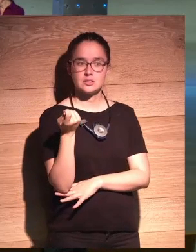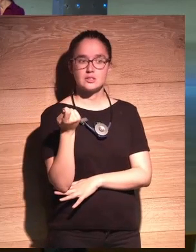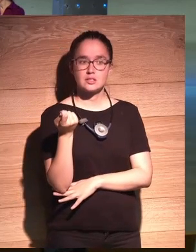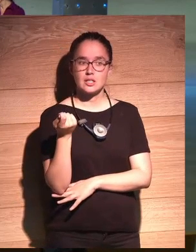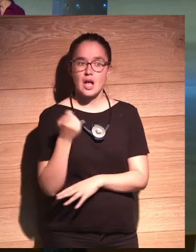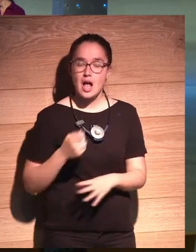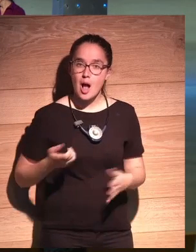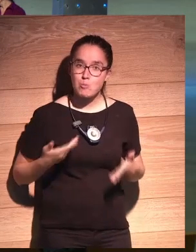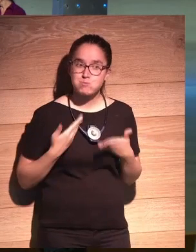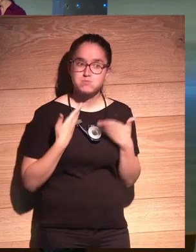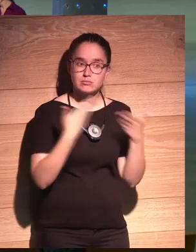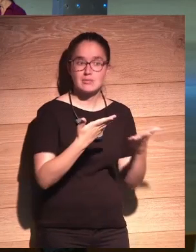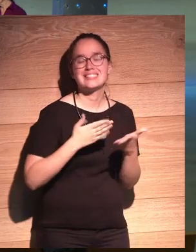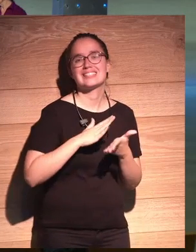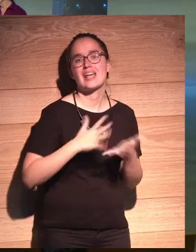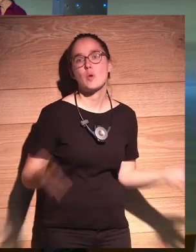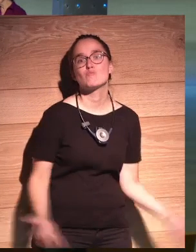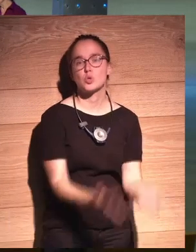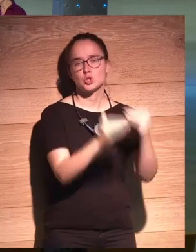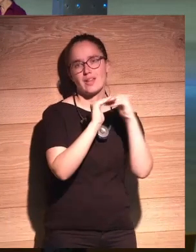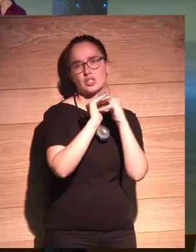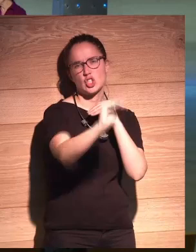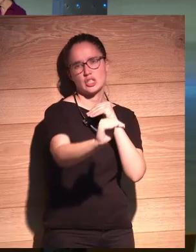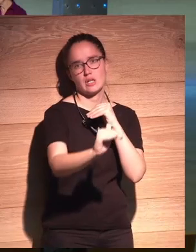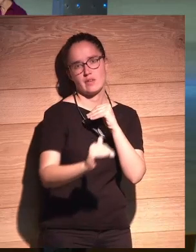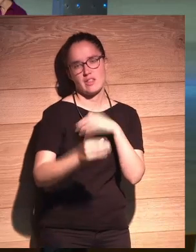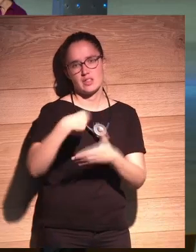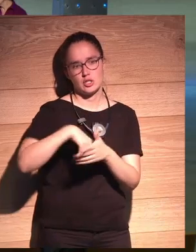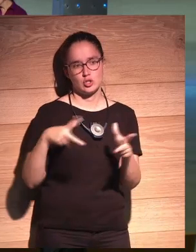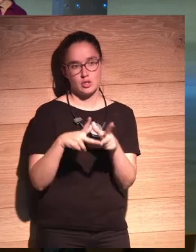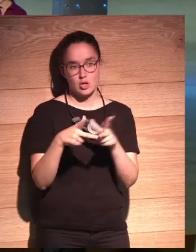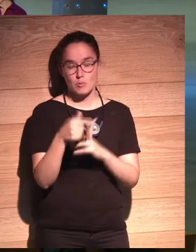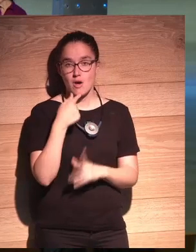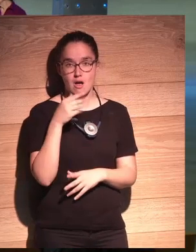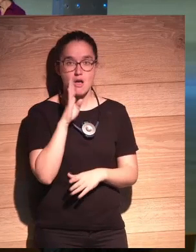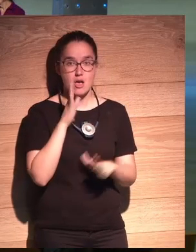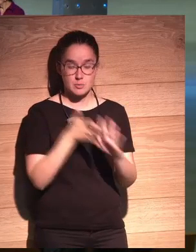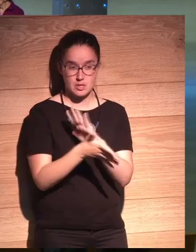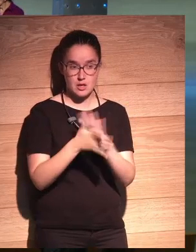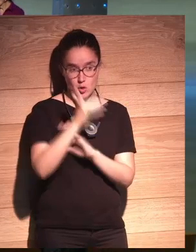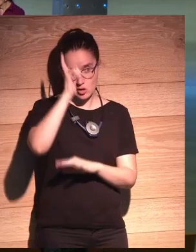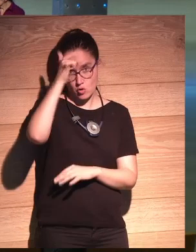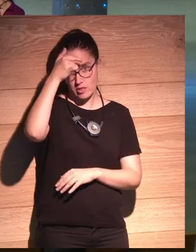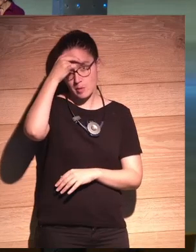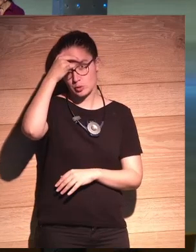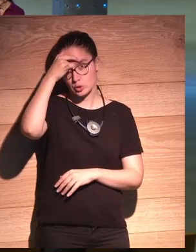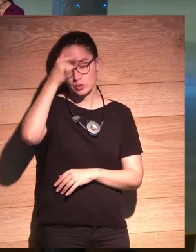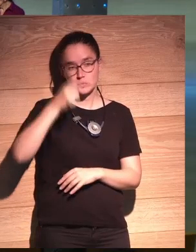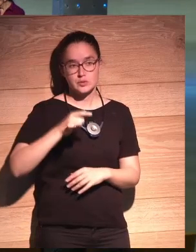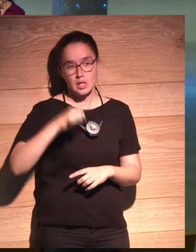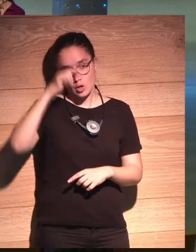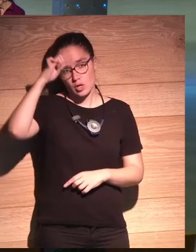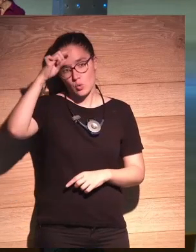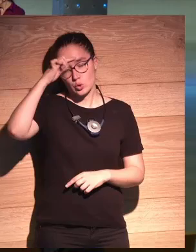you can contribute to this impact or this driver of the sustainability?